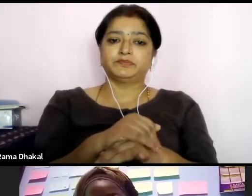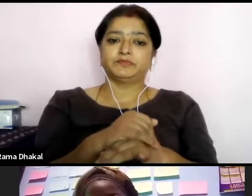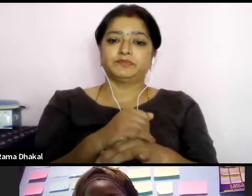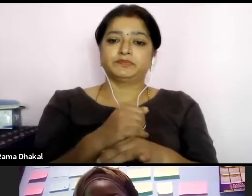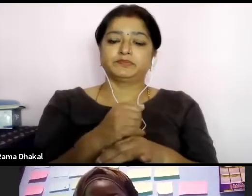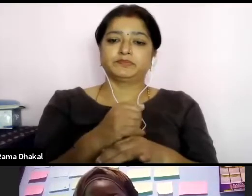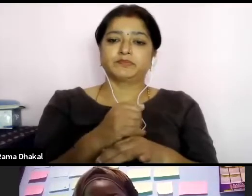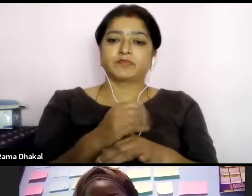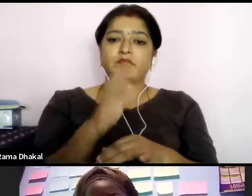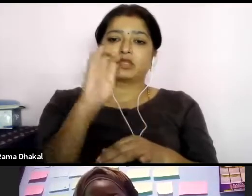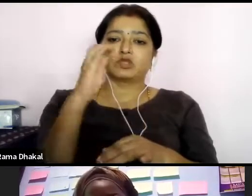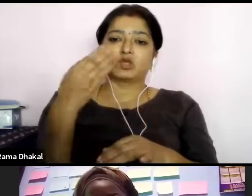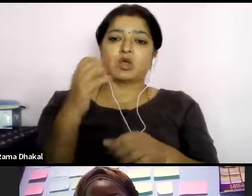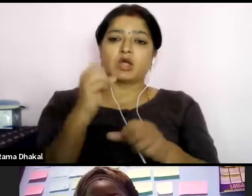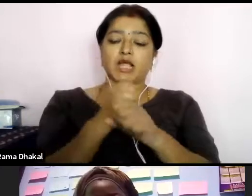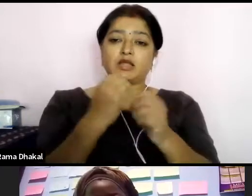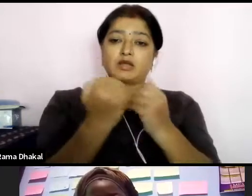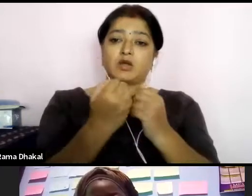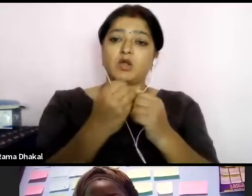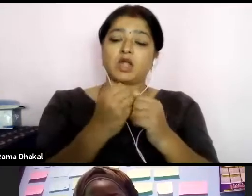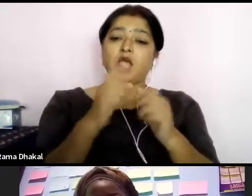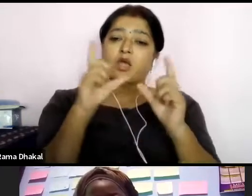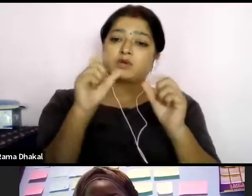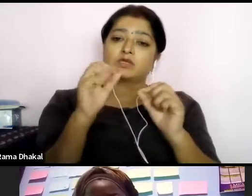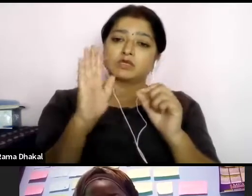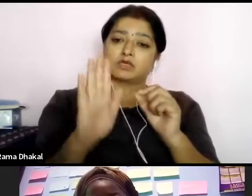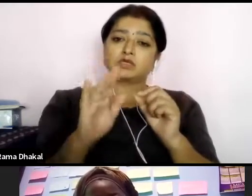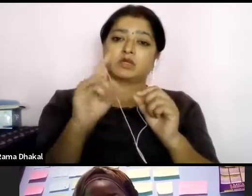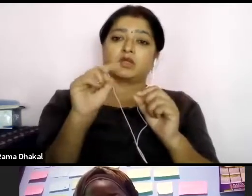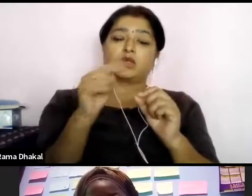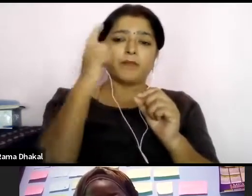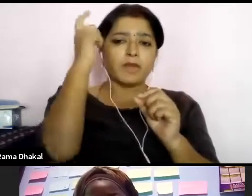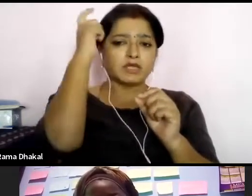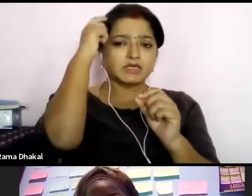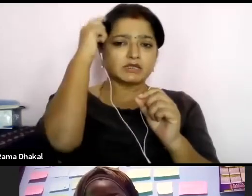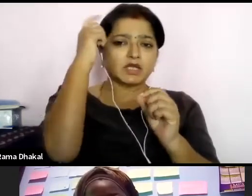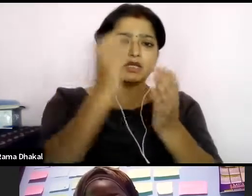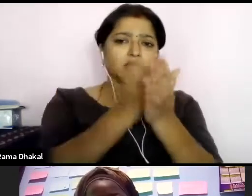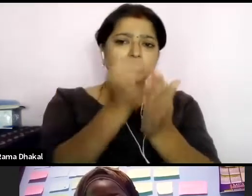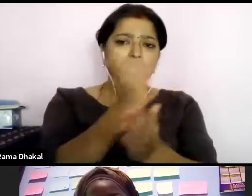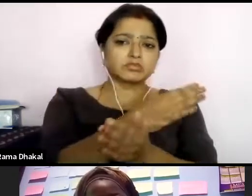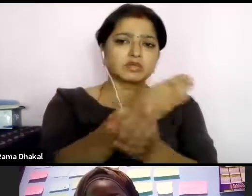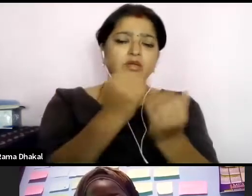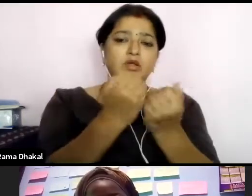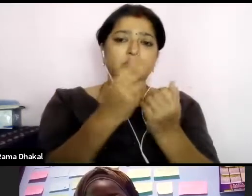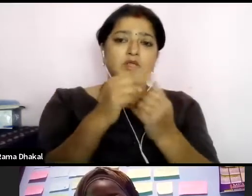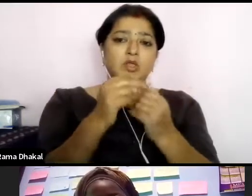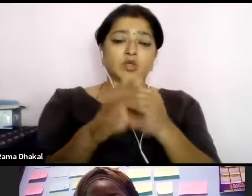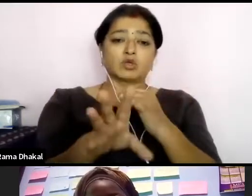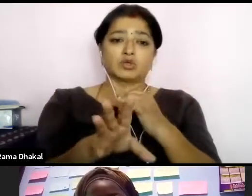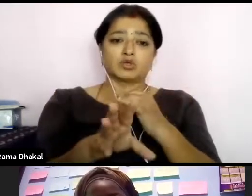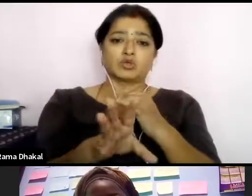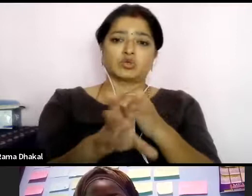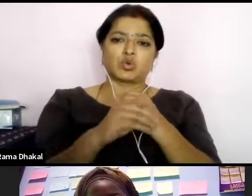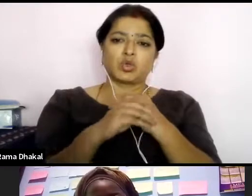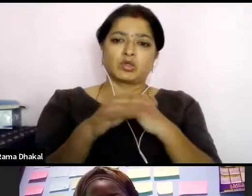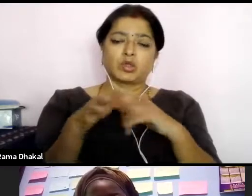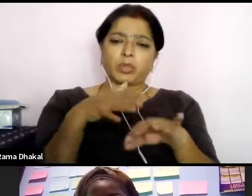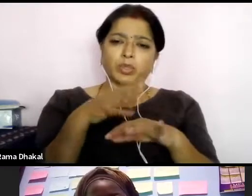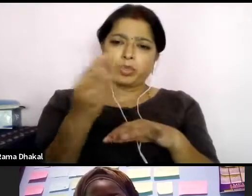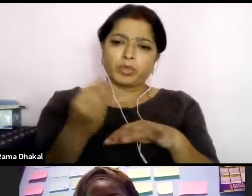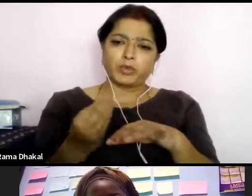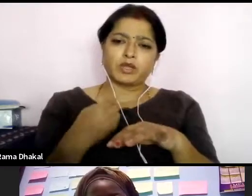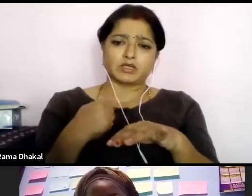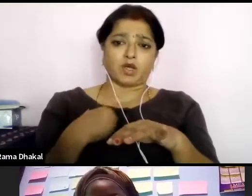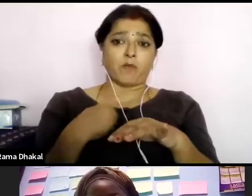of competition, which is unfortunate, because as my Phylicia was saying, we should be able to